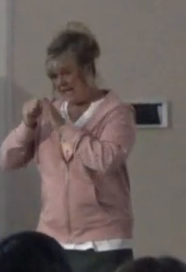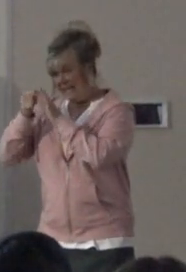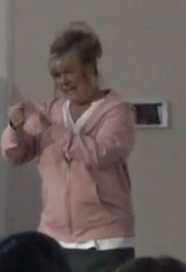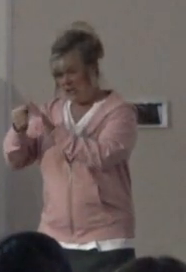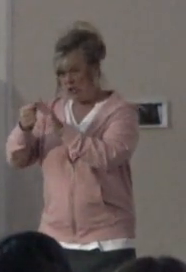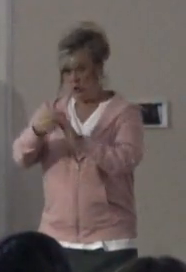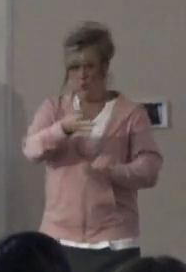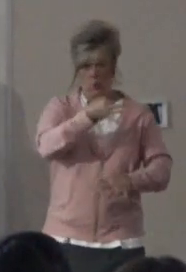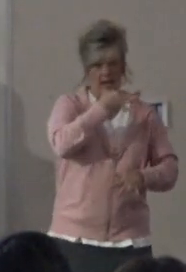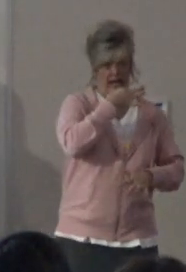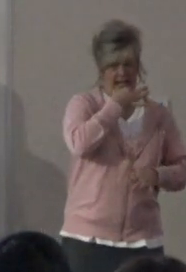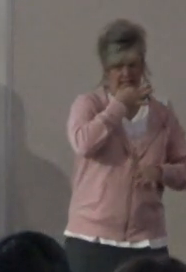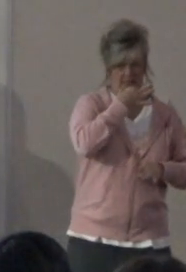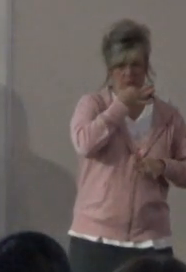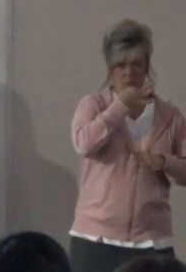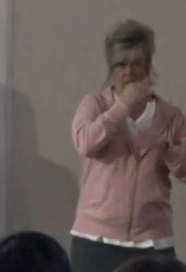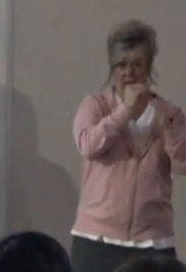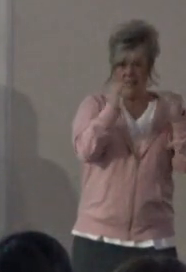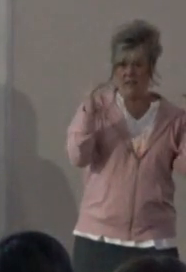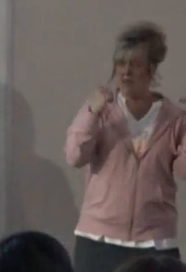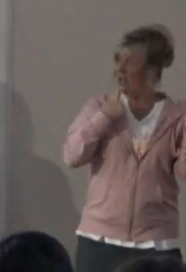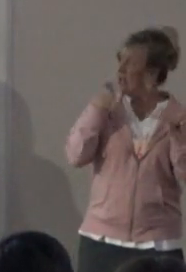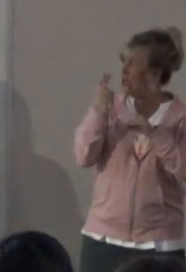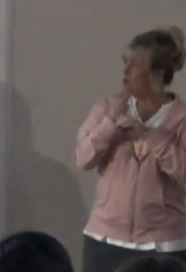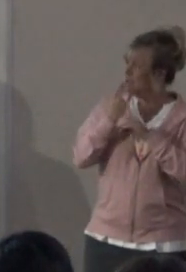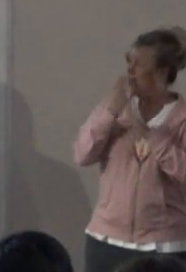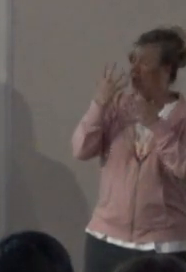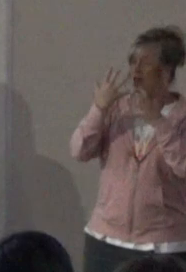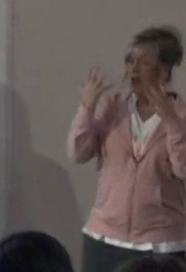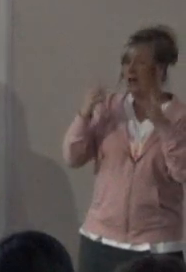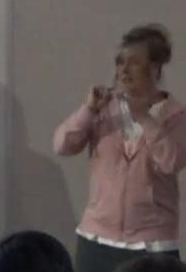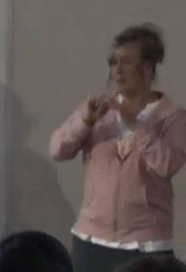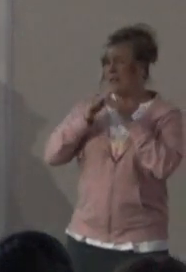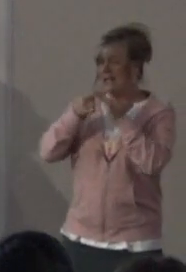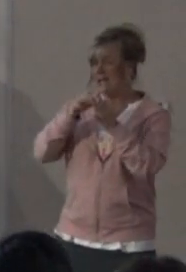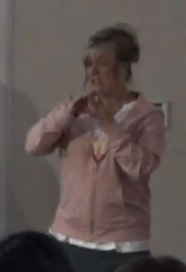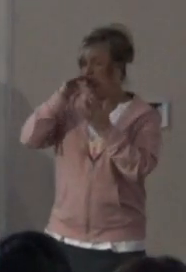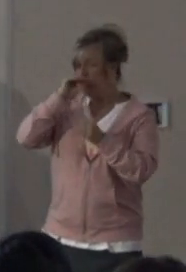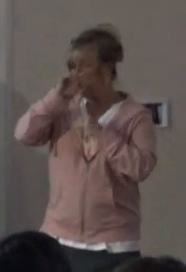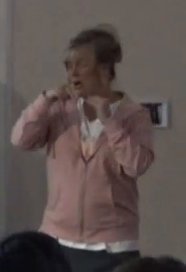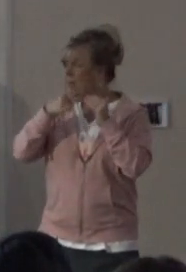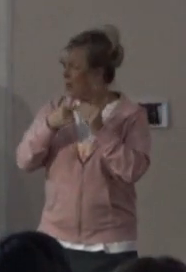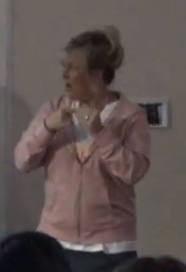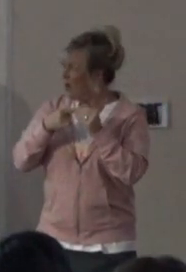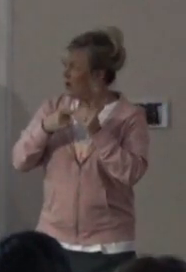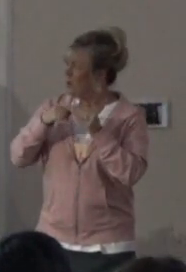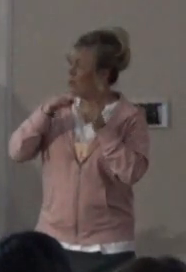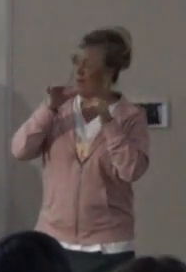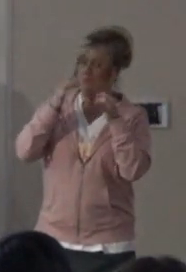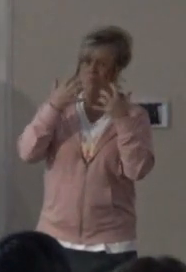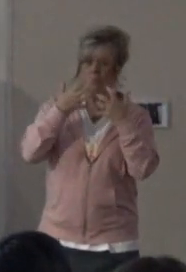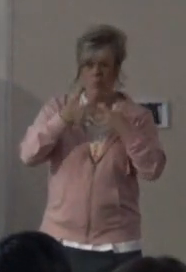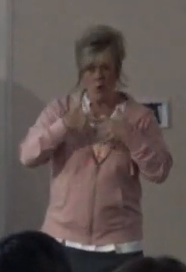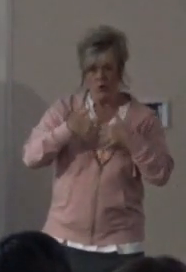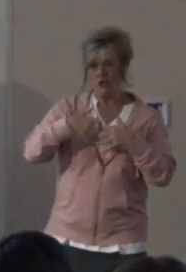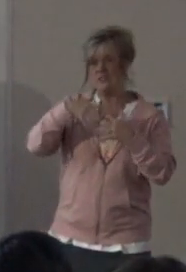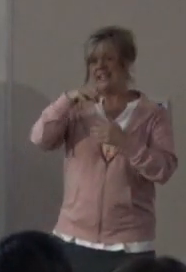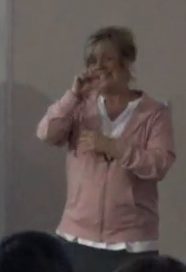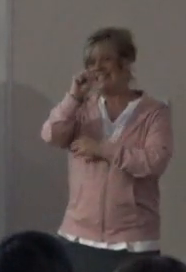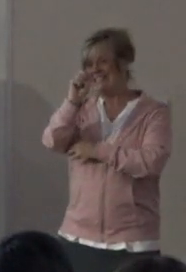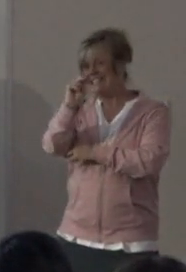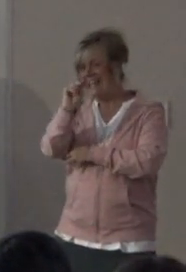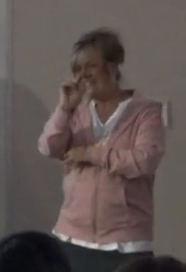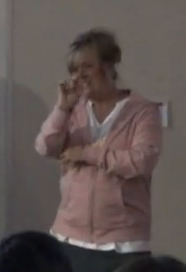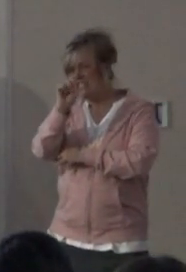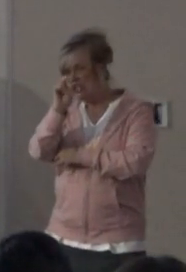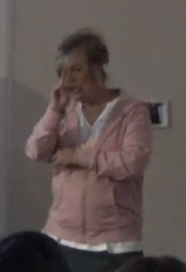to expert level. And I use this a lot at the beginning to just learn about what Arduinos were, what motors were, what sensors were, and it really